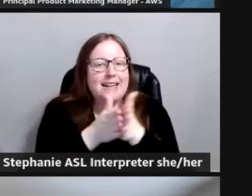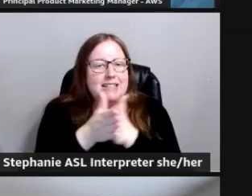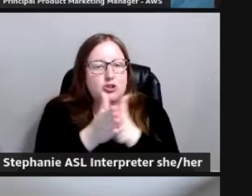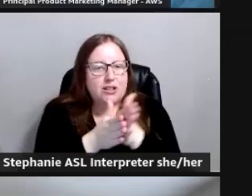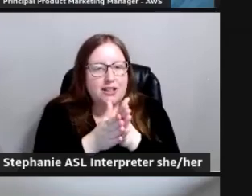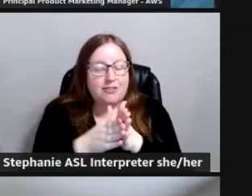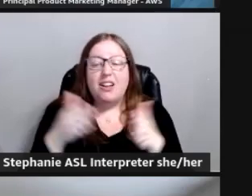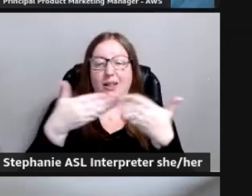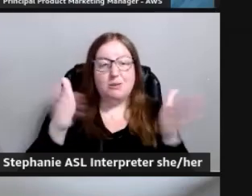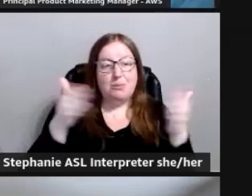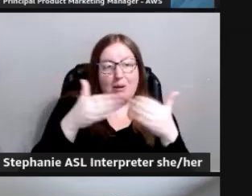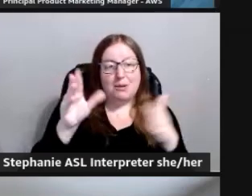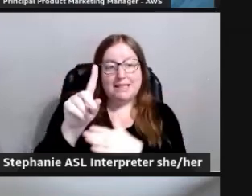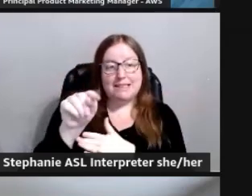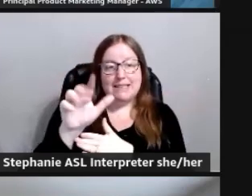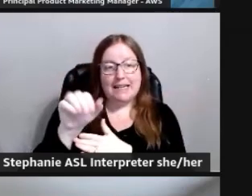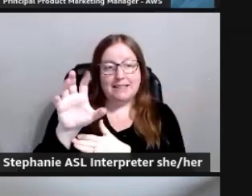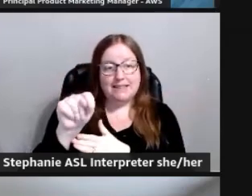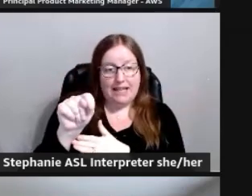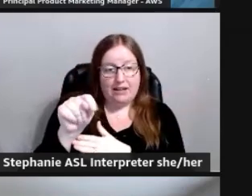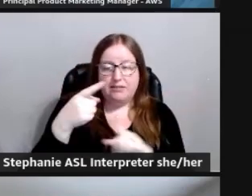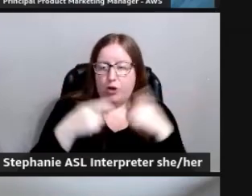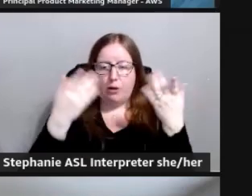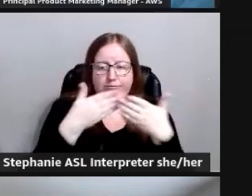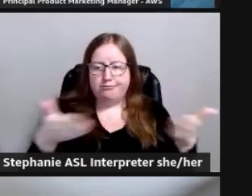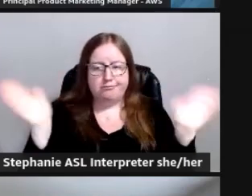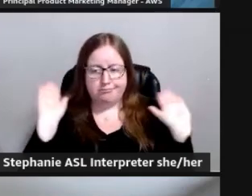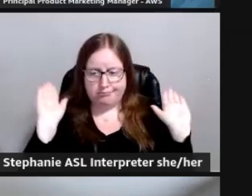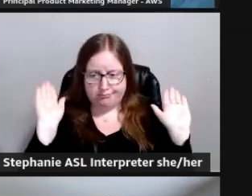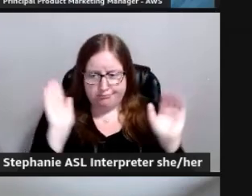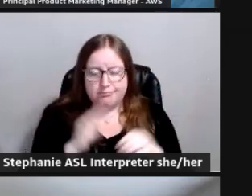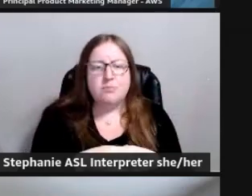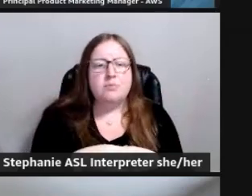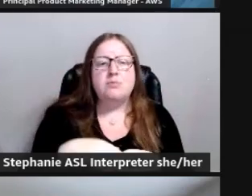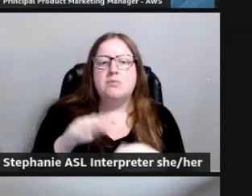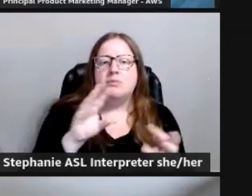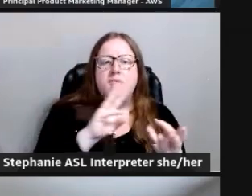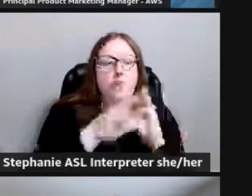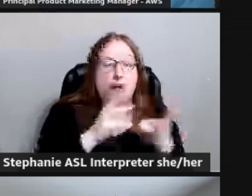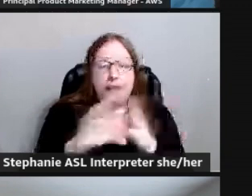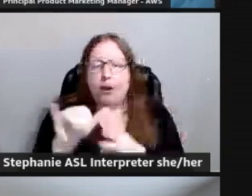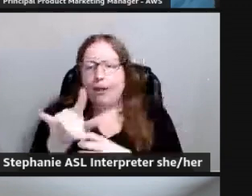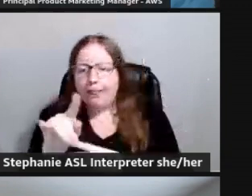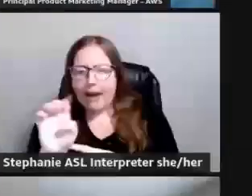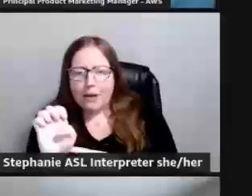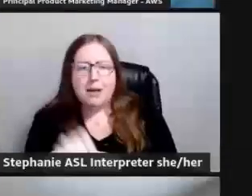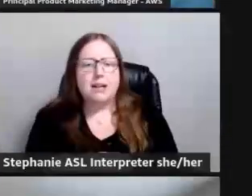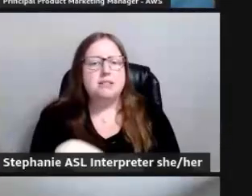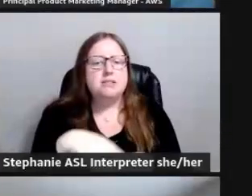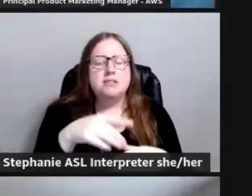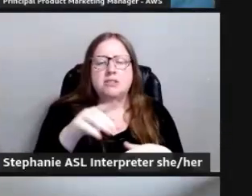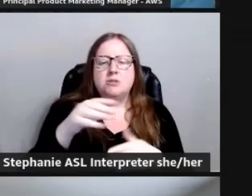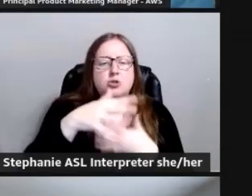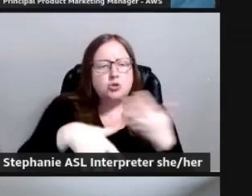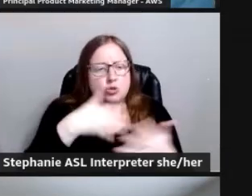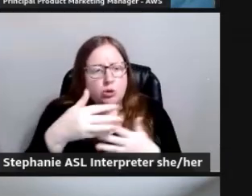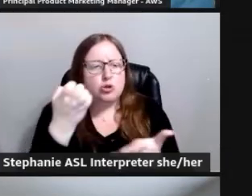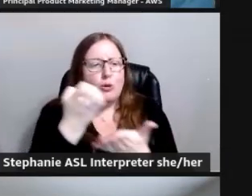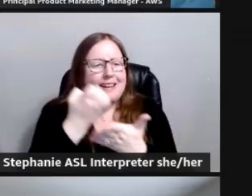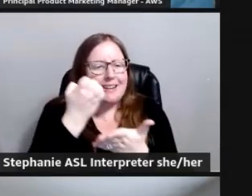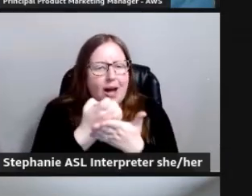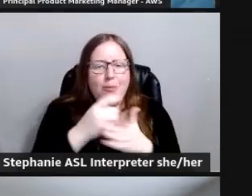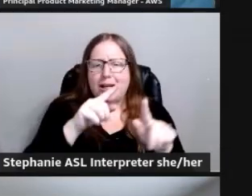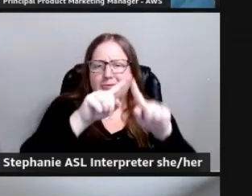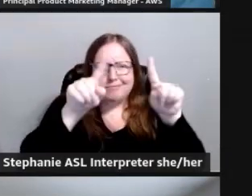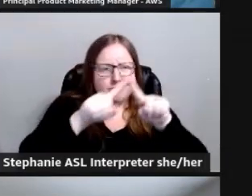sets from across the board. Take weather, climate, water, socioeconomic factors. A lot of these data sets